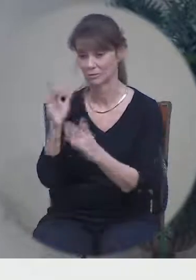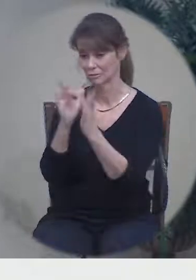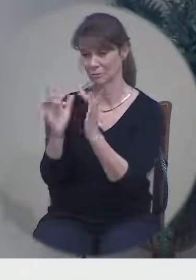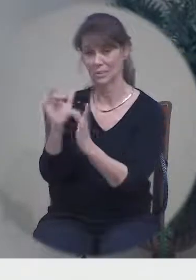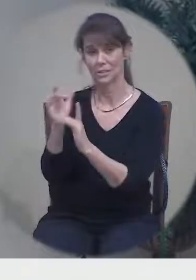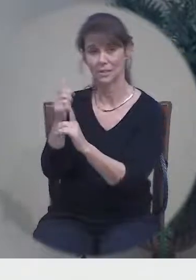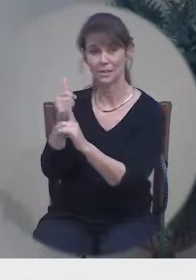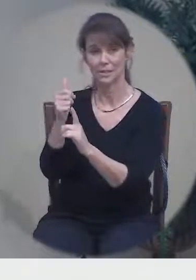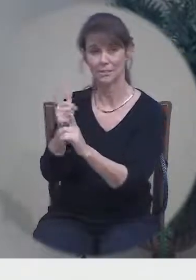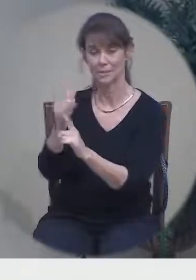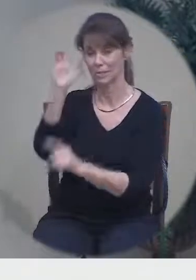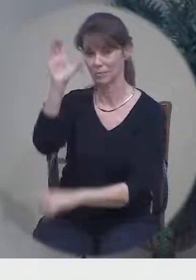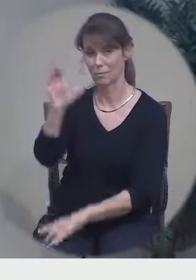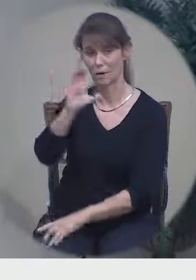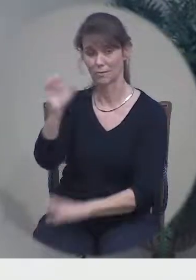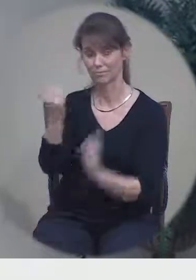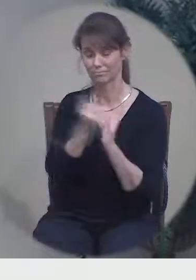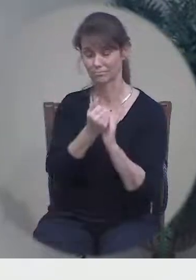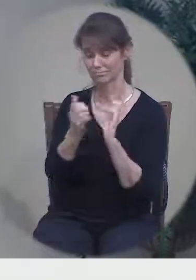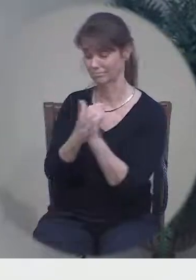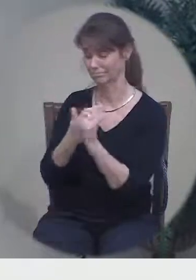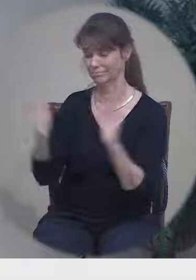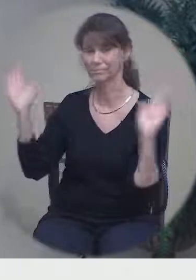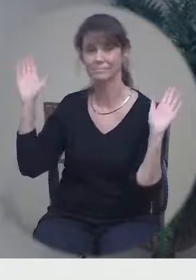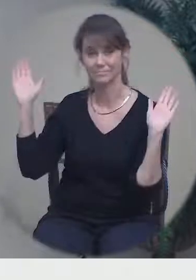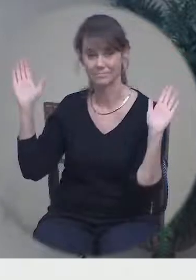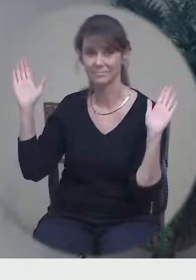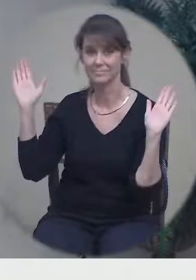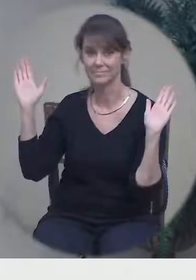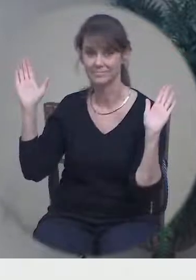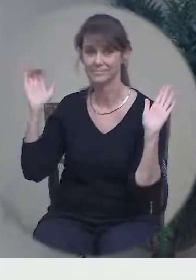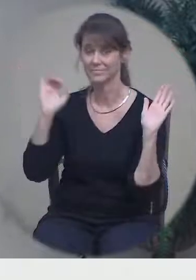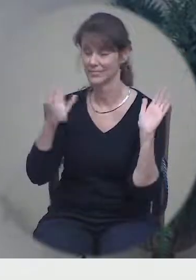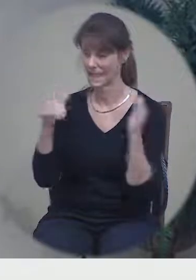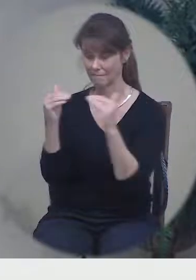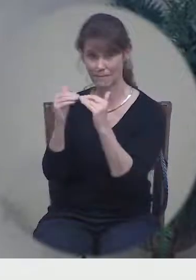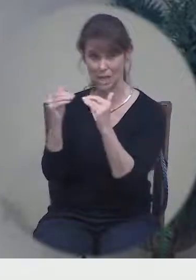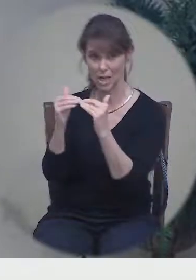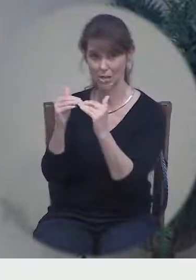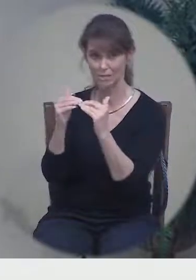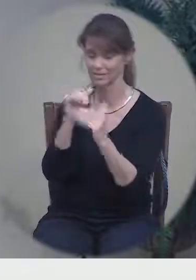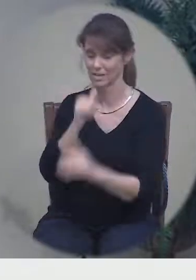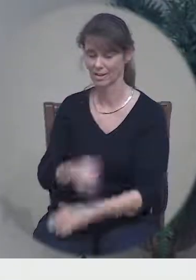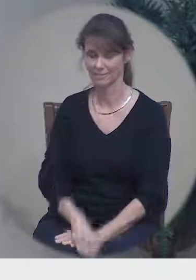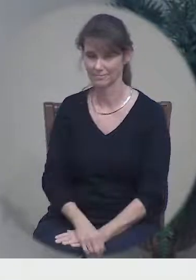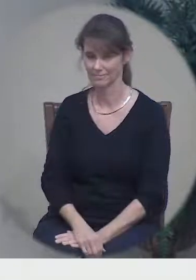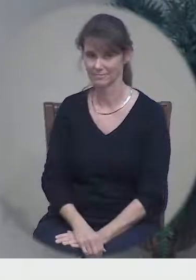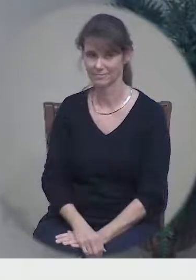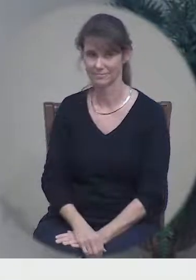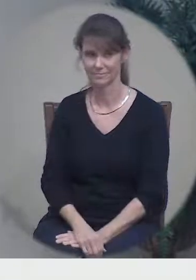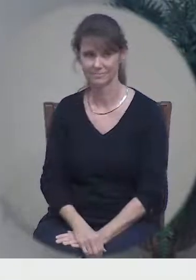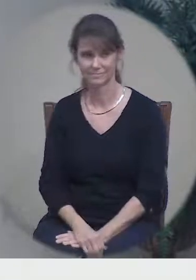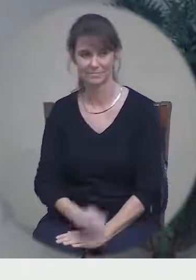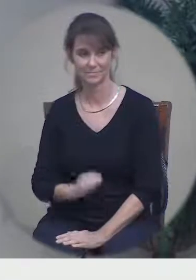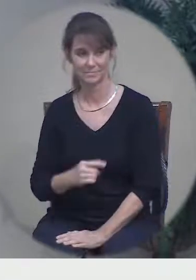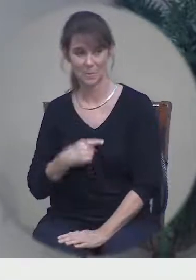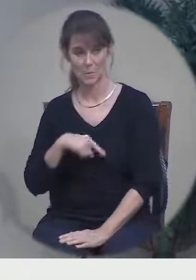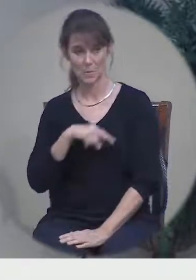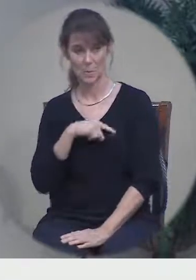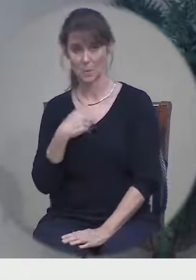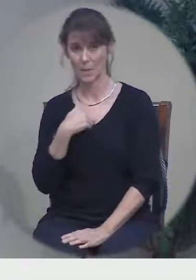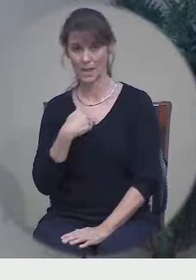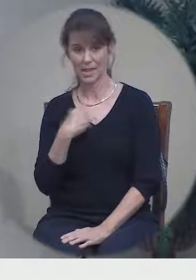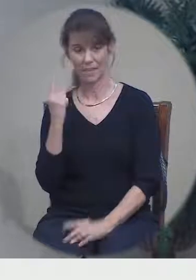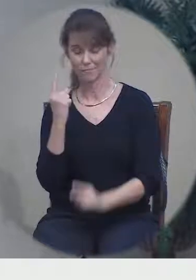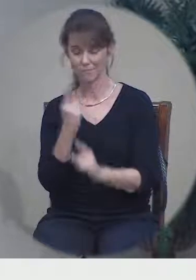So the thing is to go to answer that question, there's probably no answer that we have in our toolbox given to